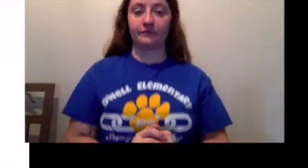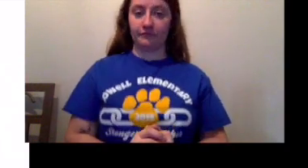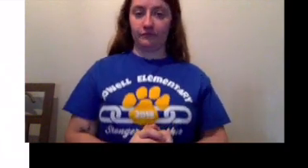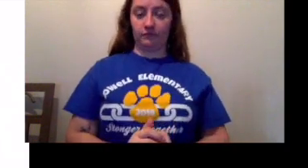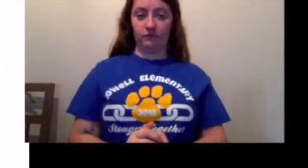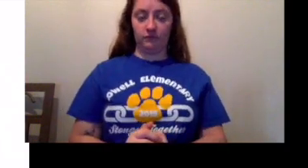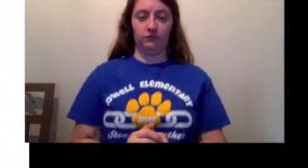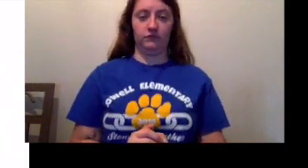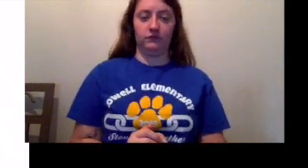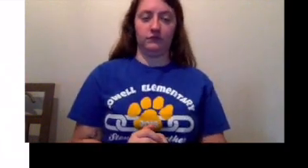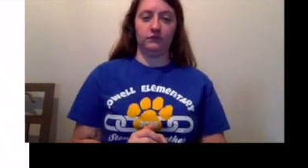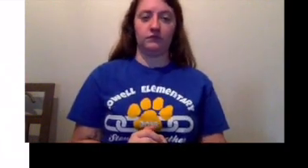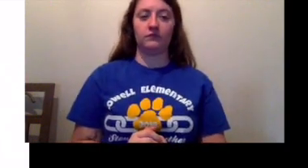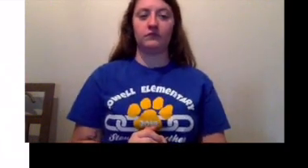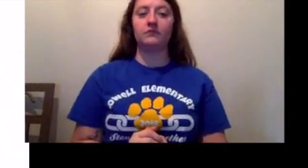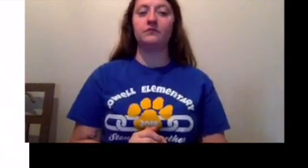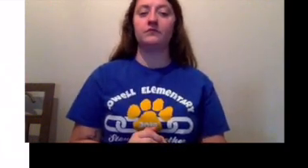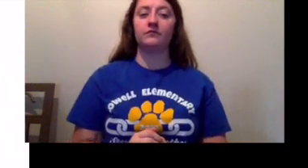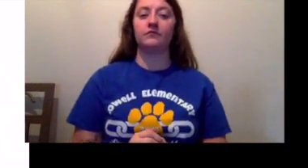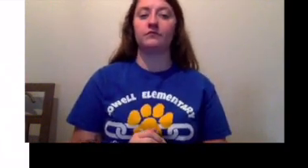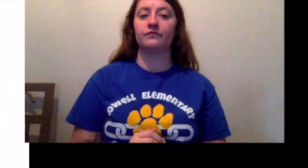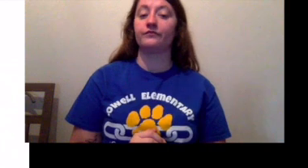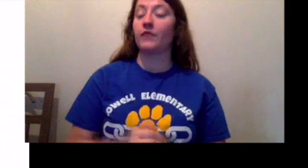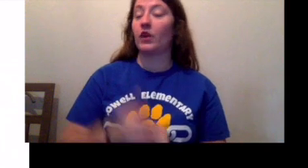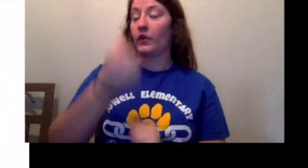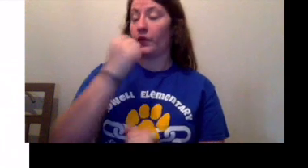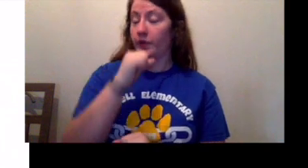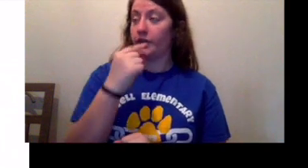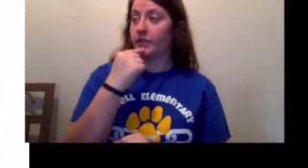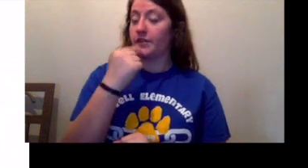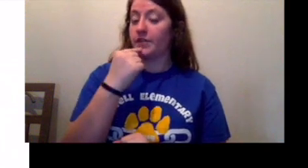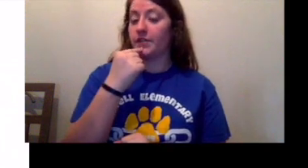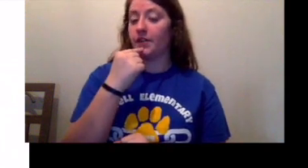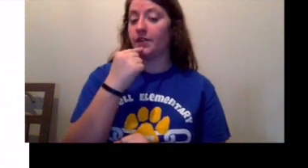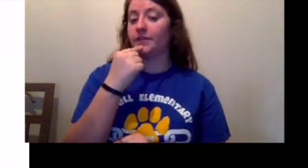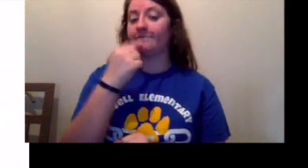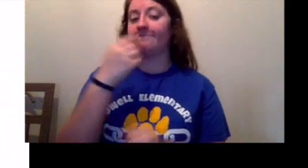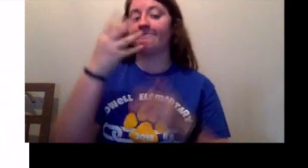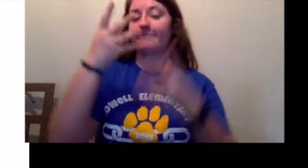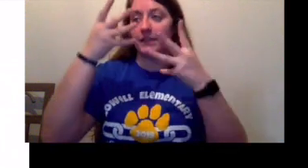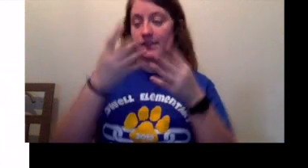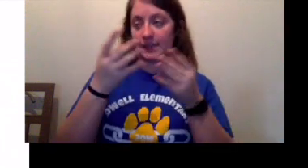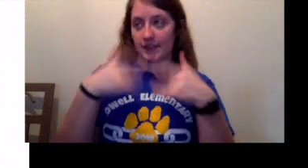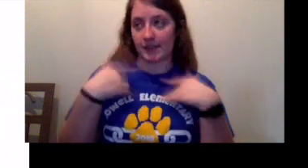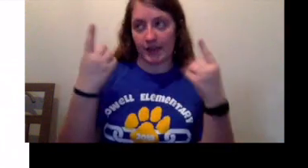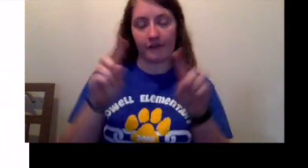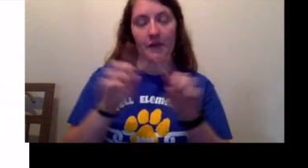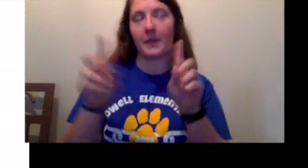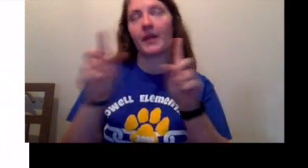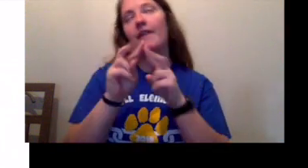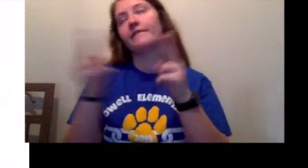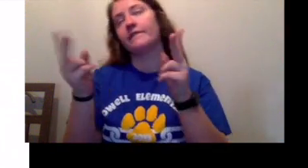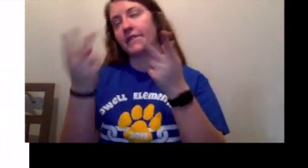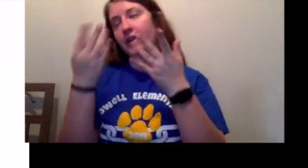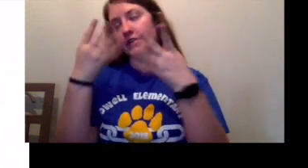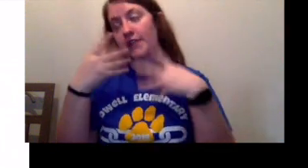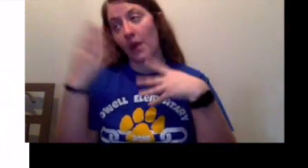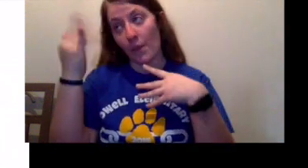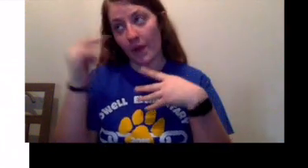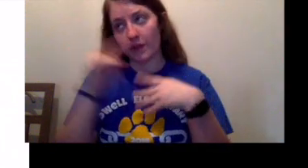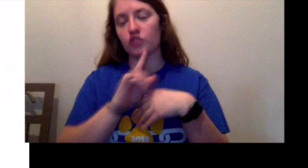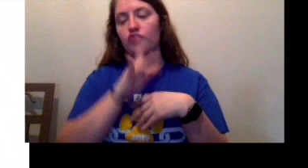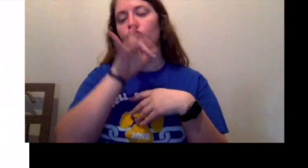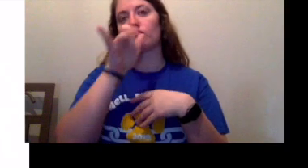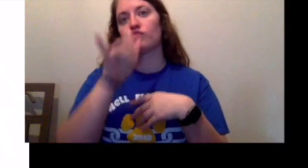pleasure. Well, girls, he said, it is a sad event, but not too sad, really, because she